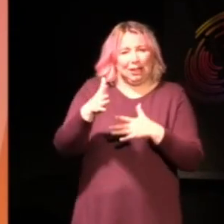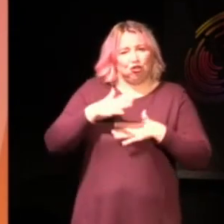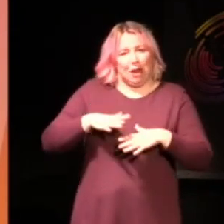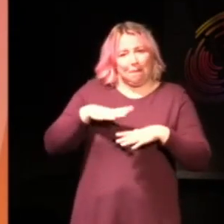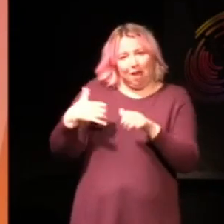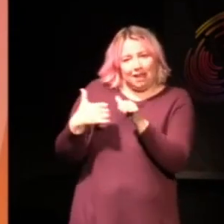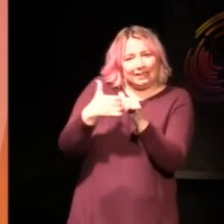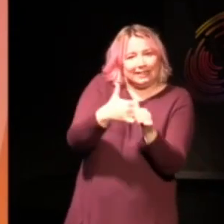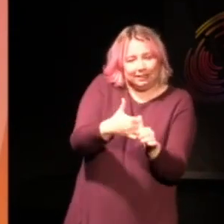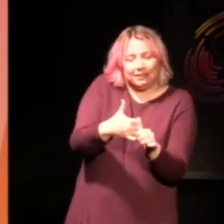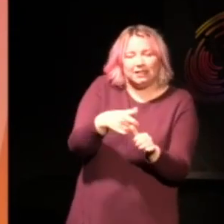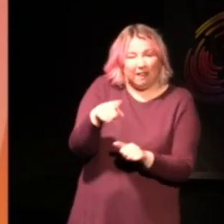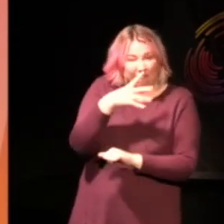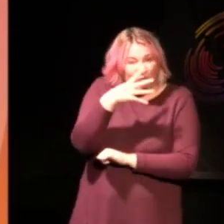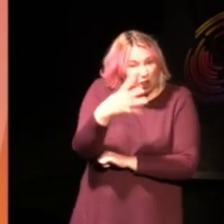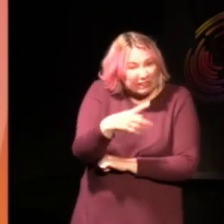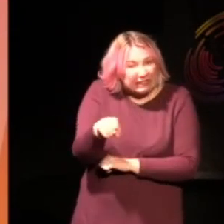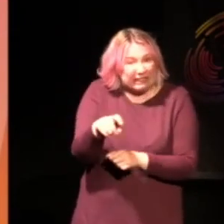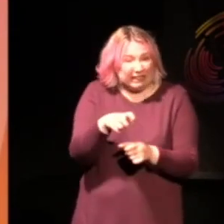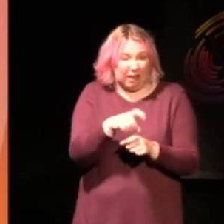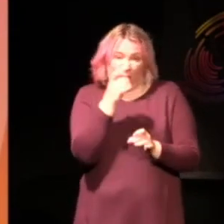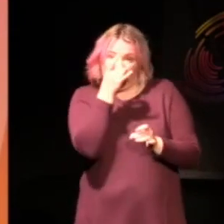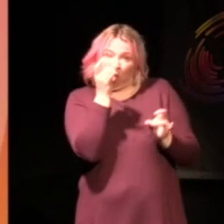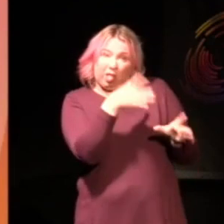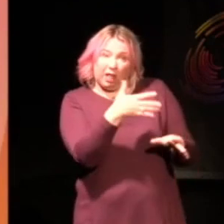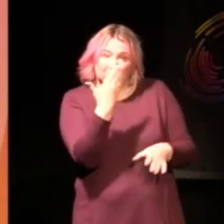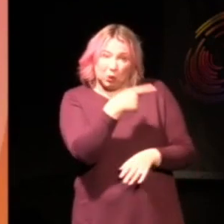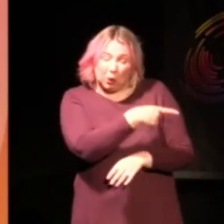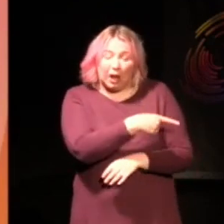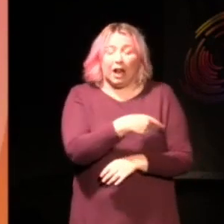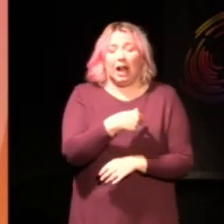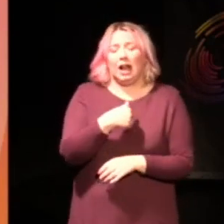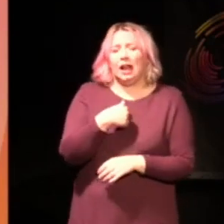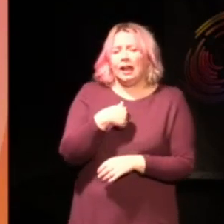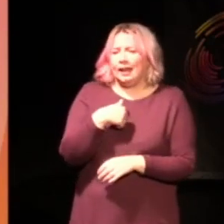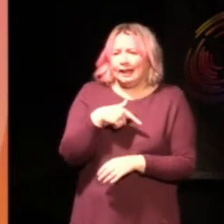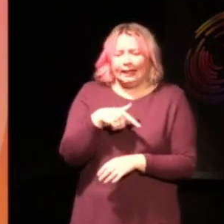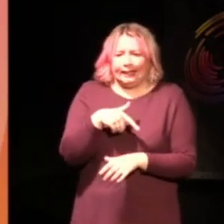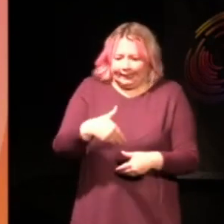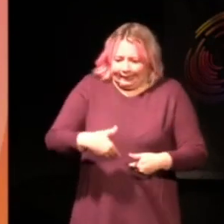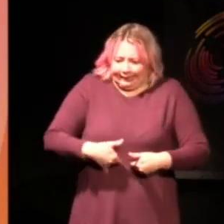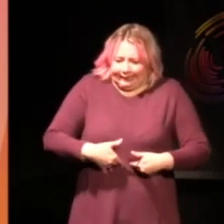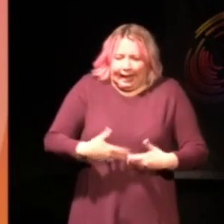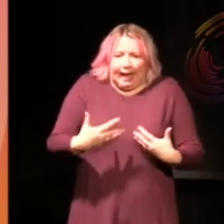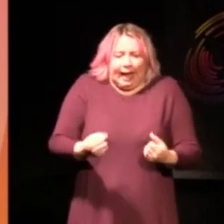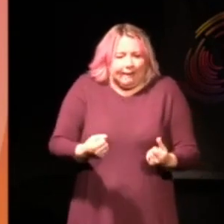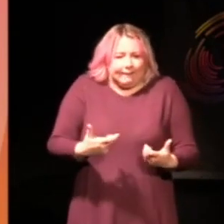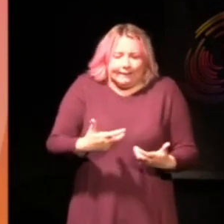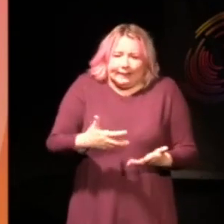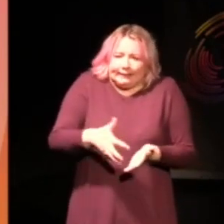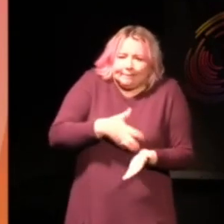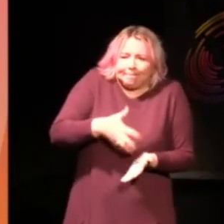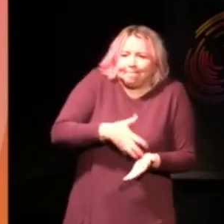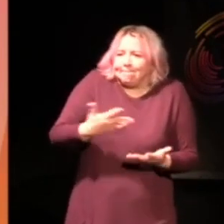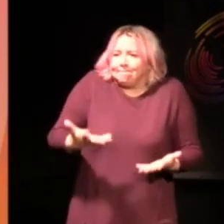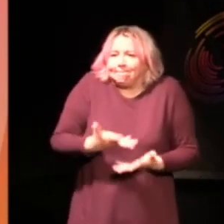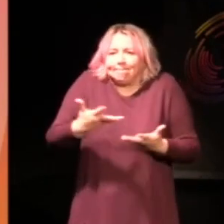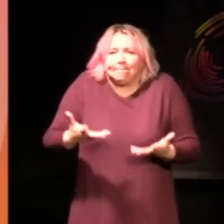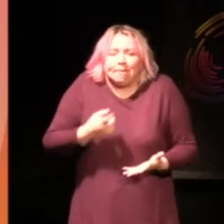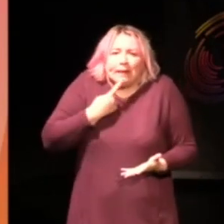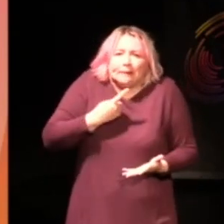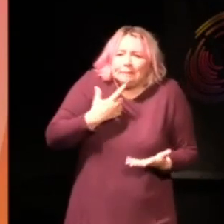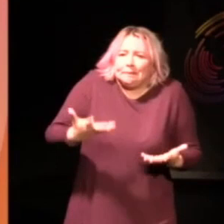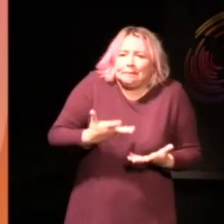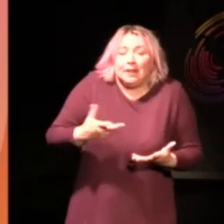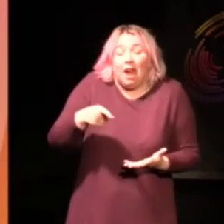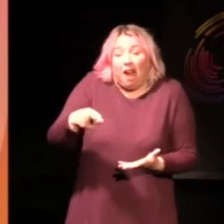so he is an example of somebody who sort of reached out for education, reached out for literature, and found within it the things that you've just been